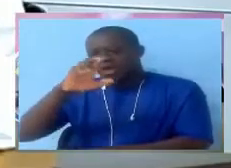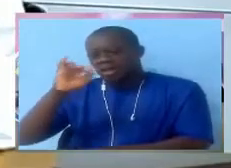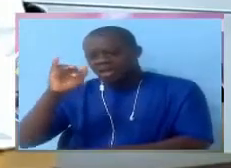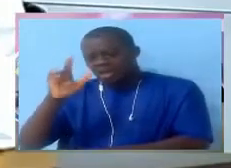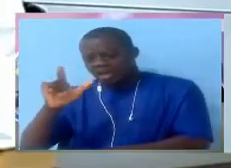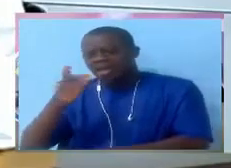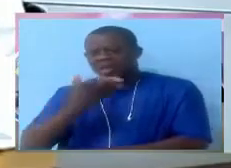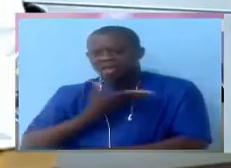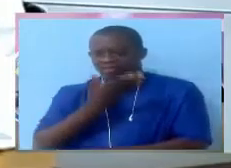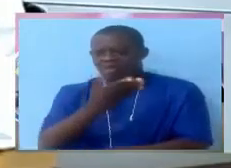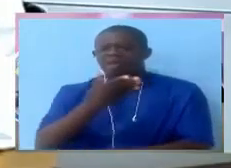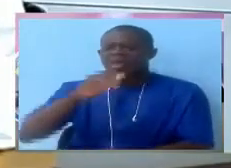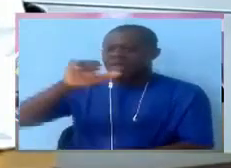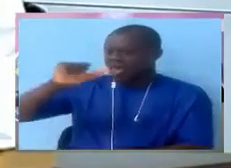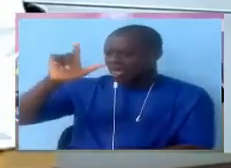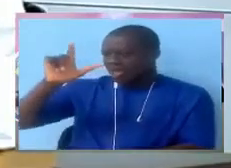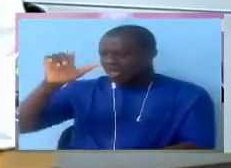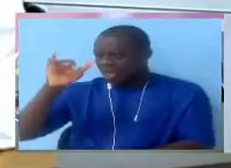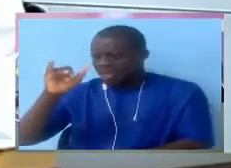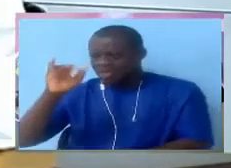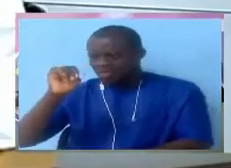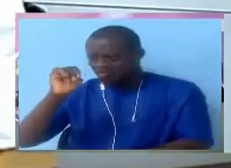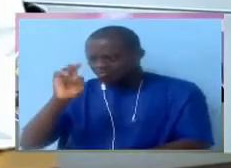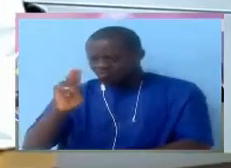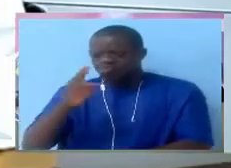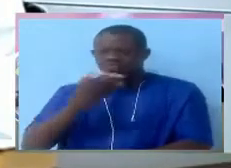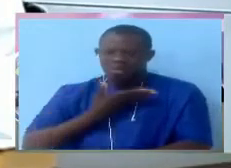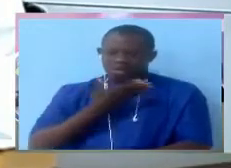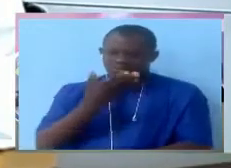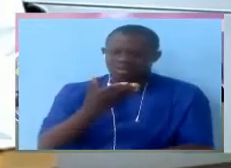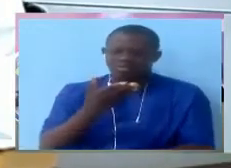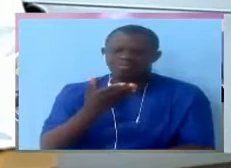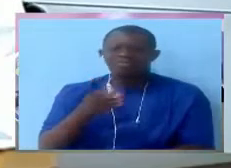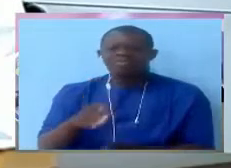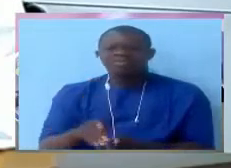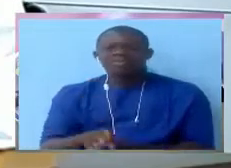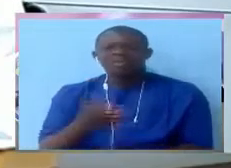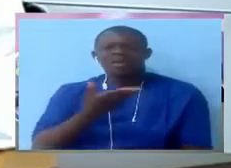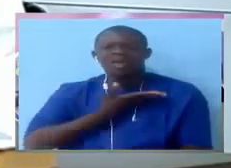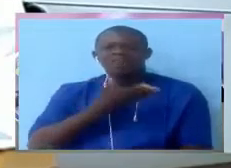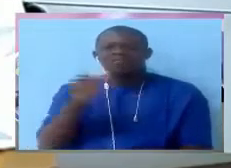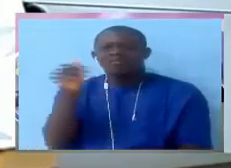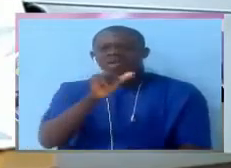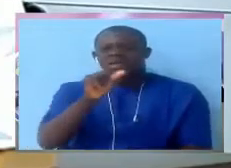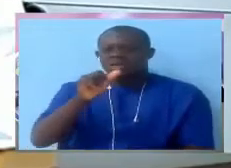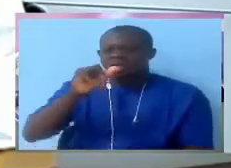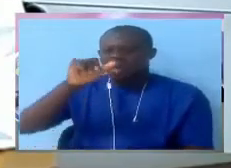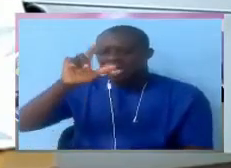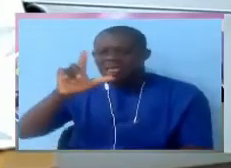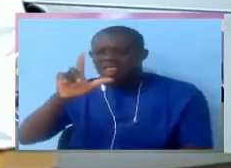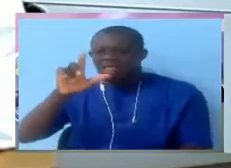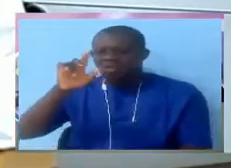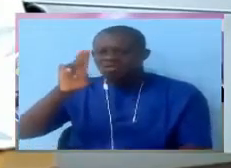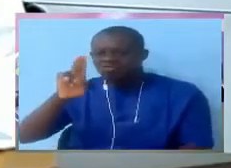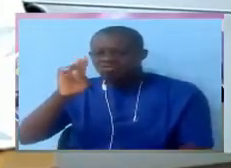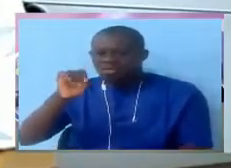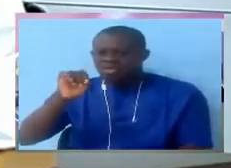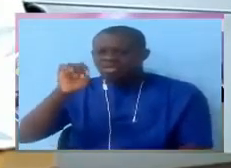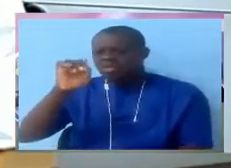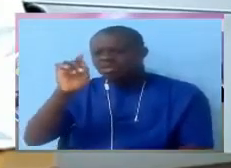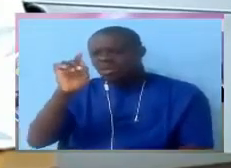Then you have Echo. Echo. I believe it's Louis Mendy or Luis Gomez, something like that.